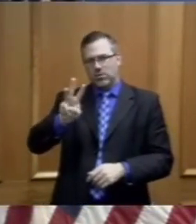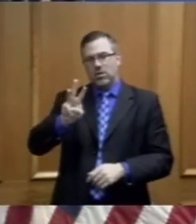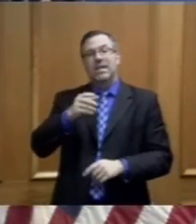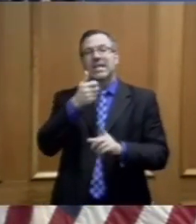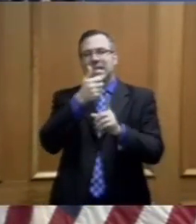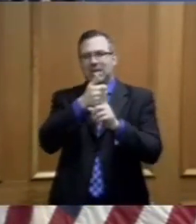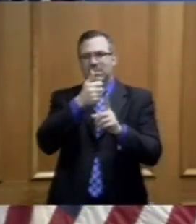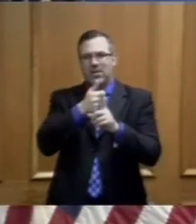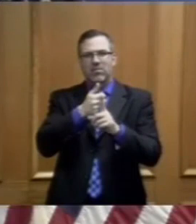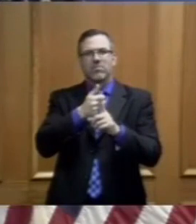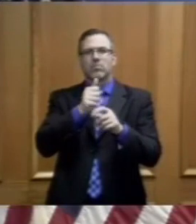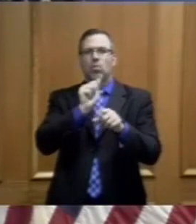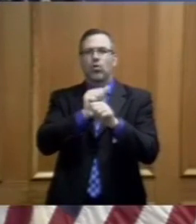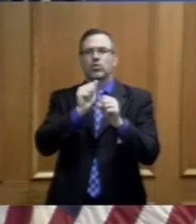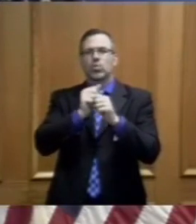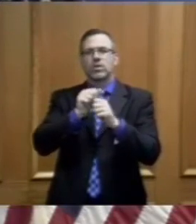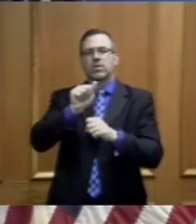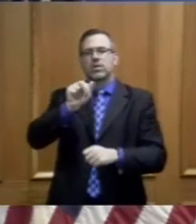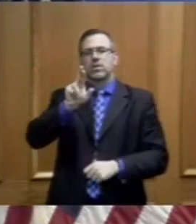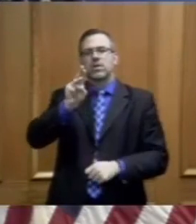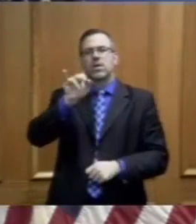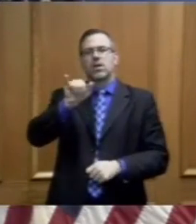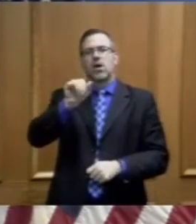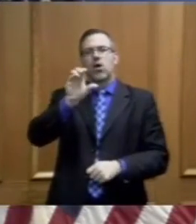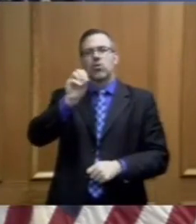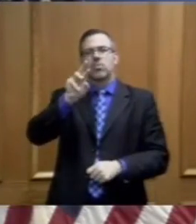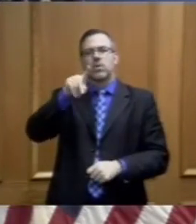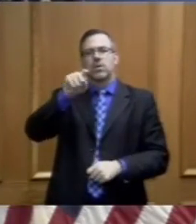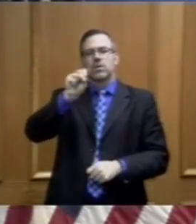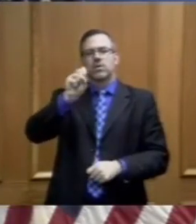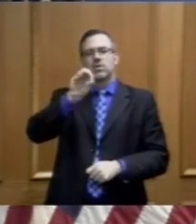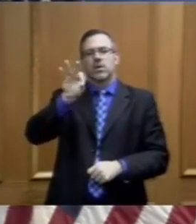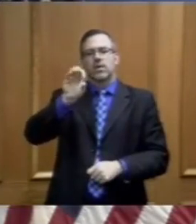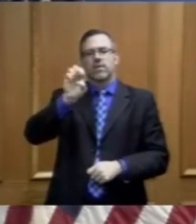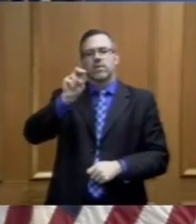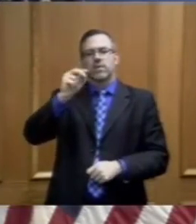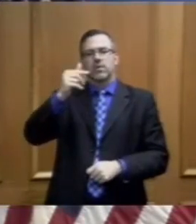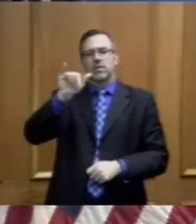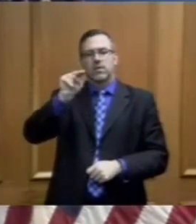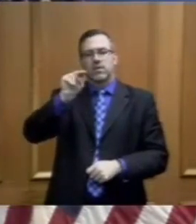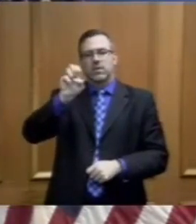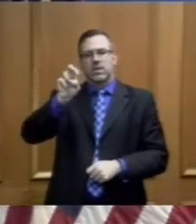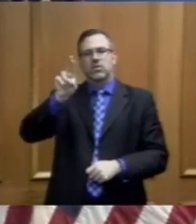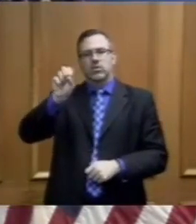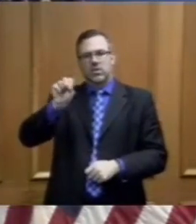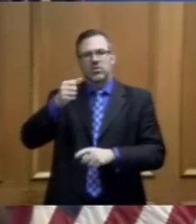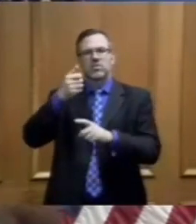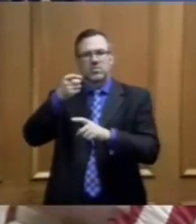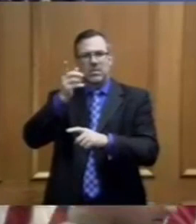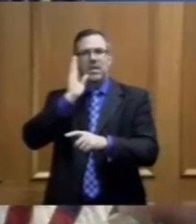to answer that question. He can answer it more specifically than I can. Thank you.